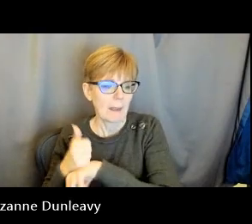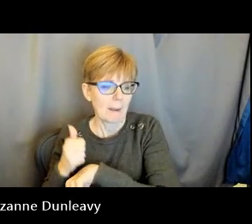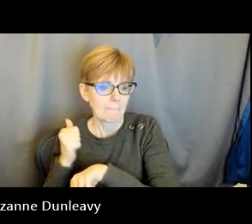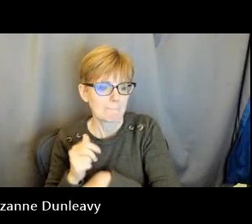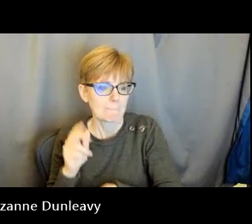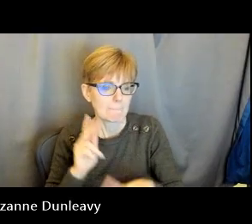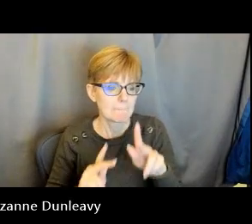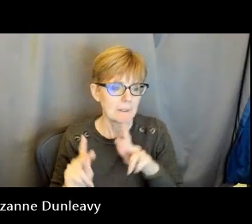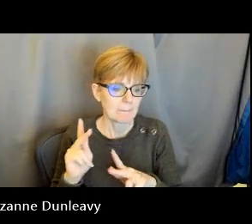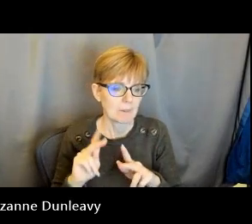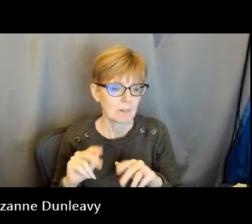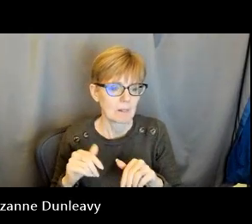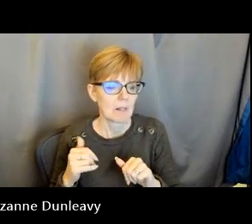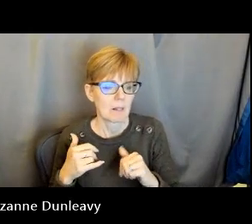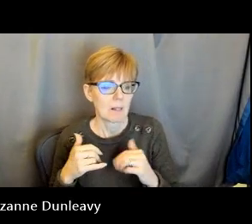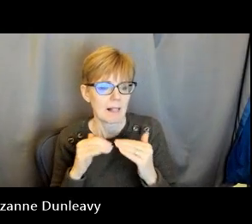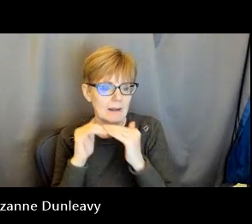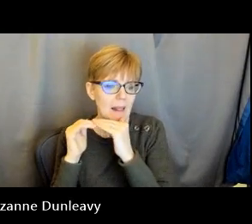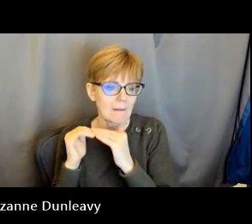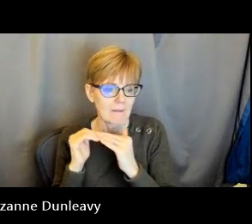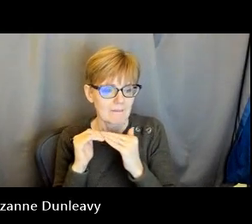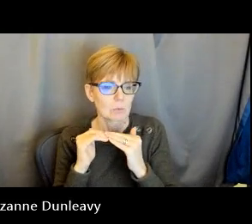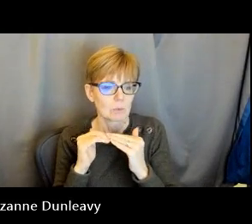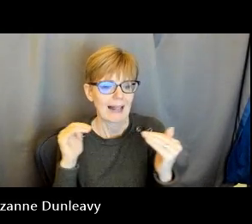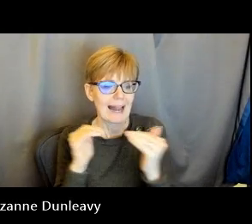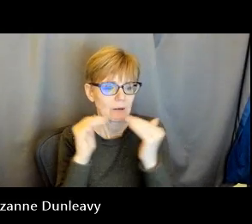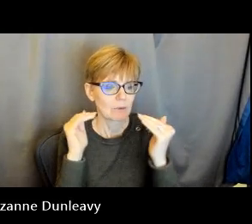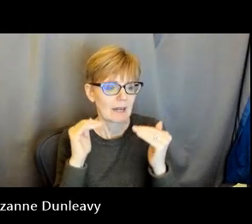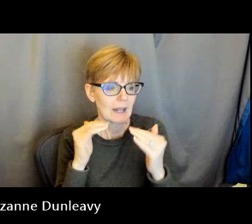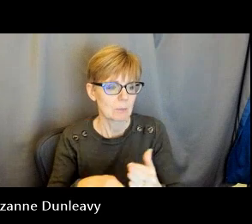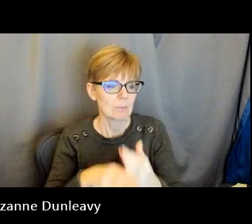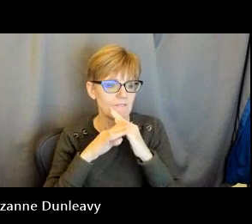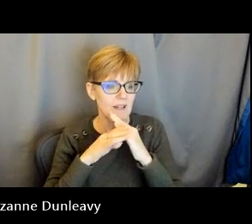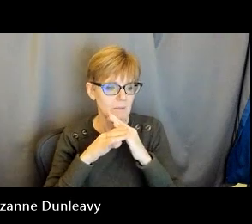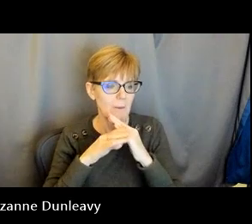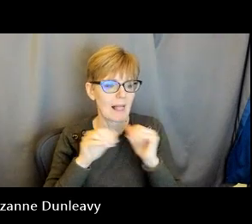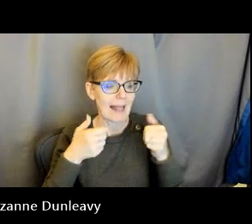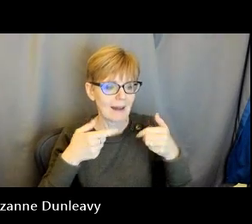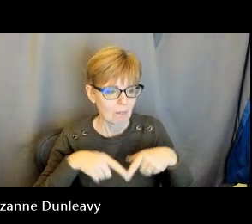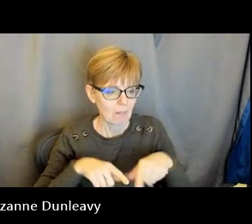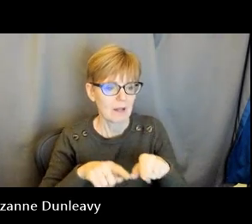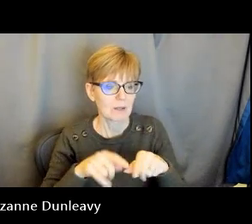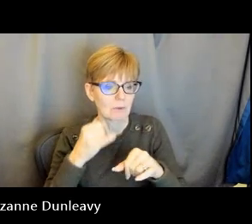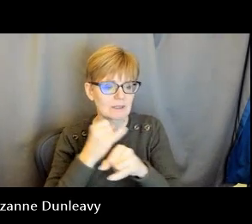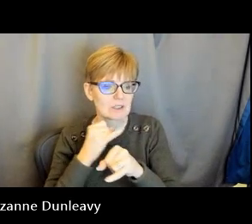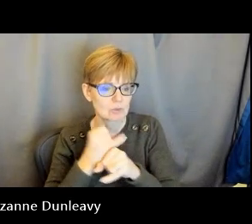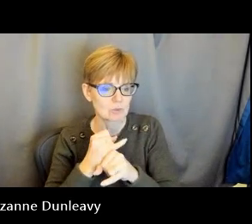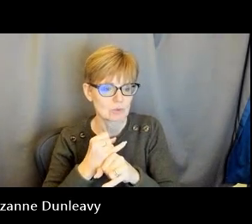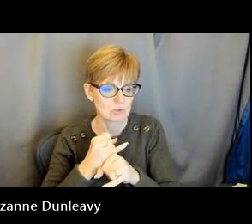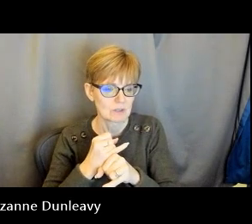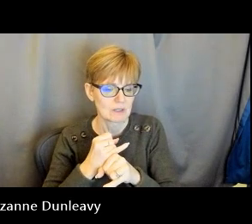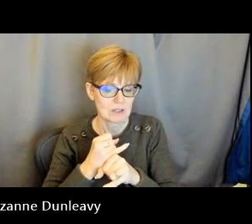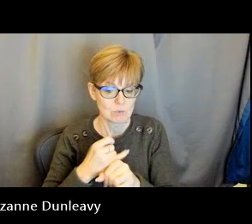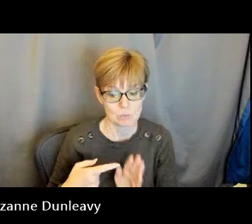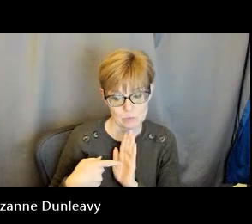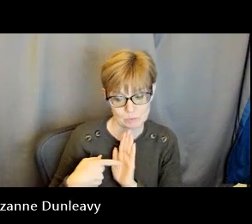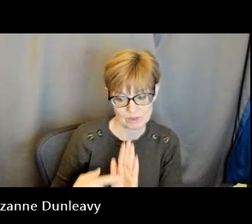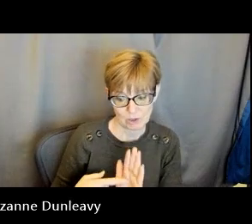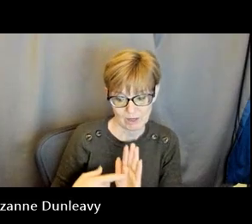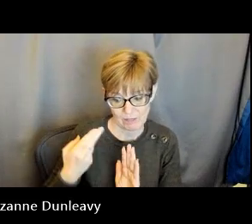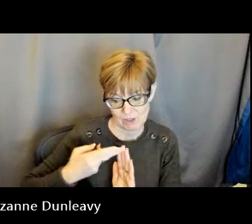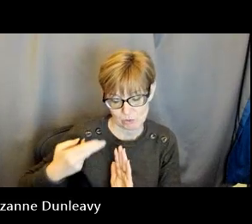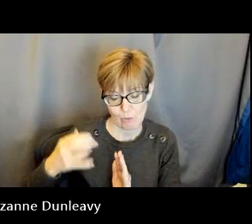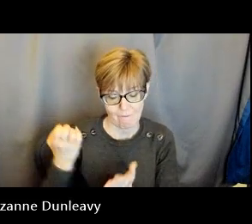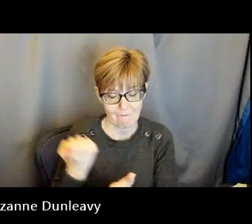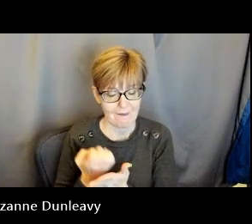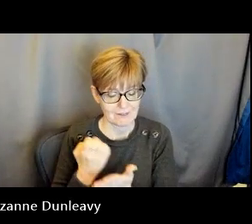again, this shifts responsibility from communities to the systems that must change. And as we're doing this, we also have to build